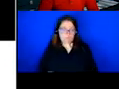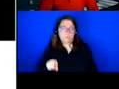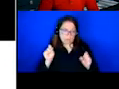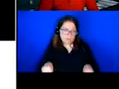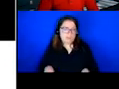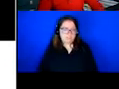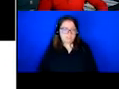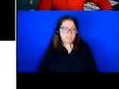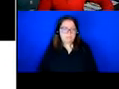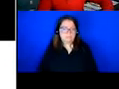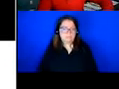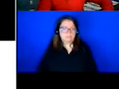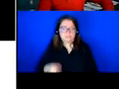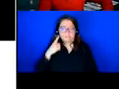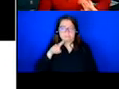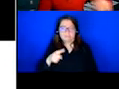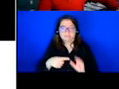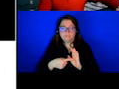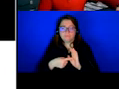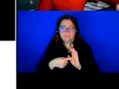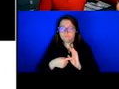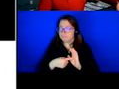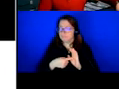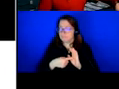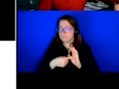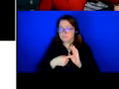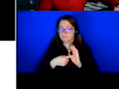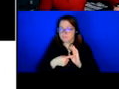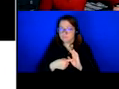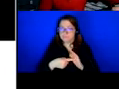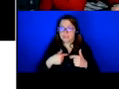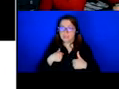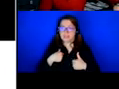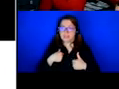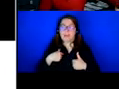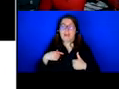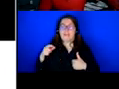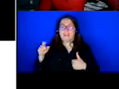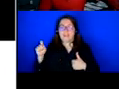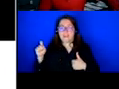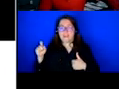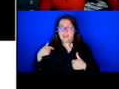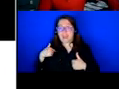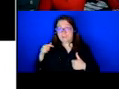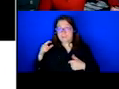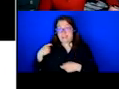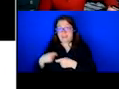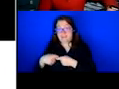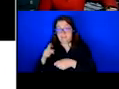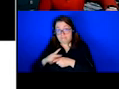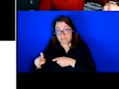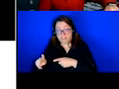like personally, for example, you know, I, as proud Latinx professional, was connected with a Latinx student, you know,